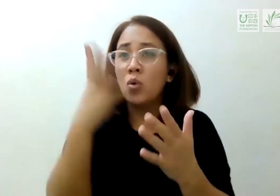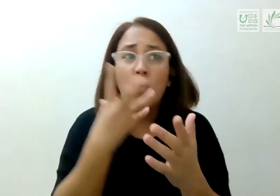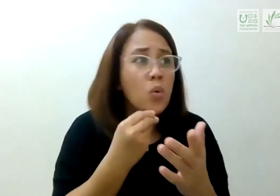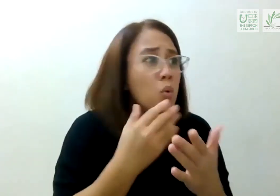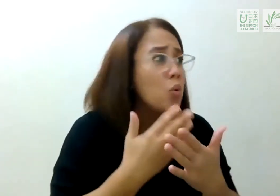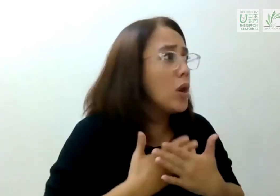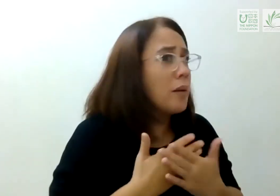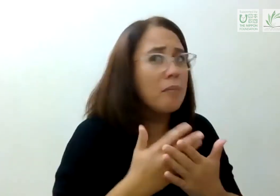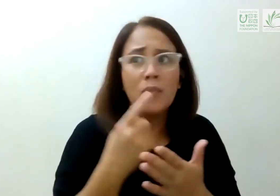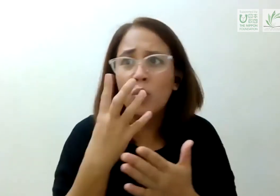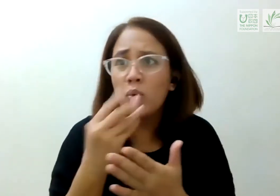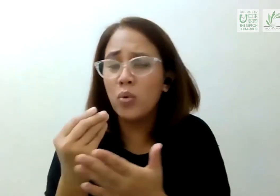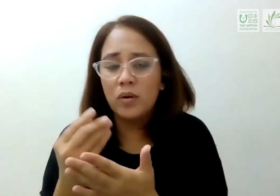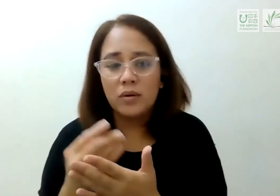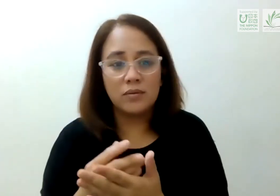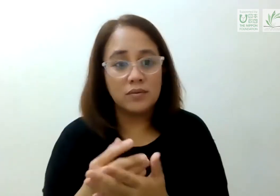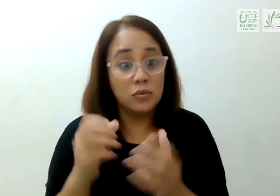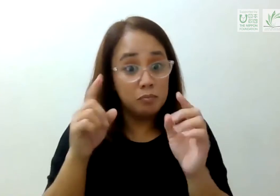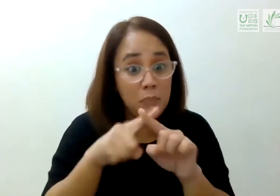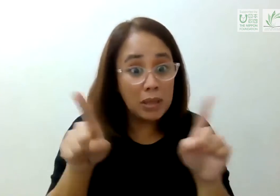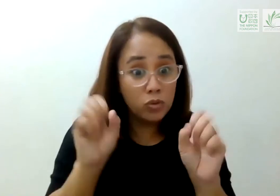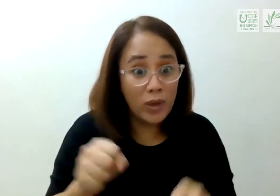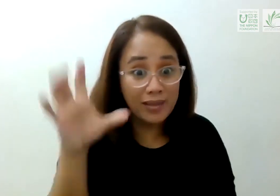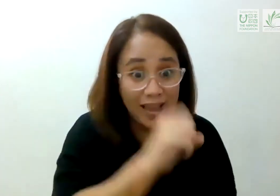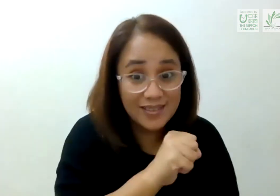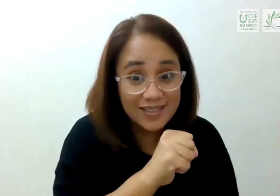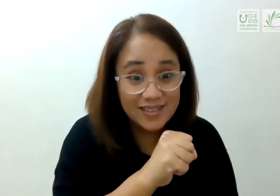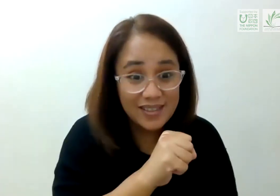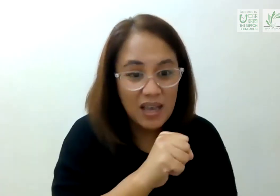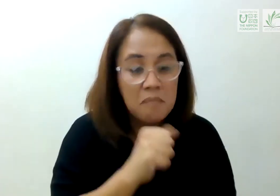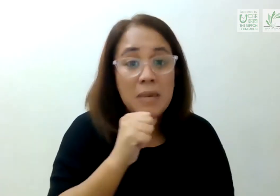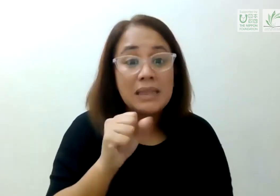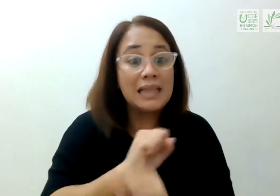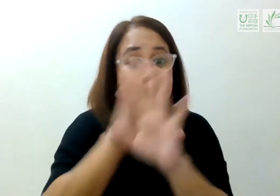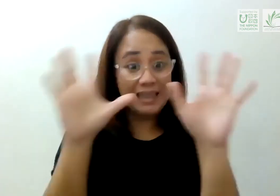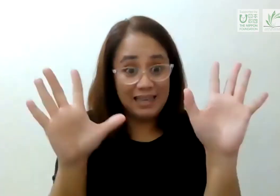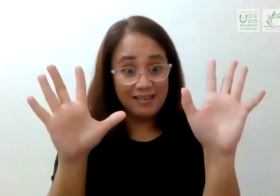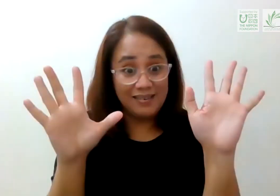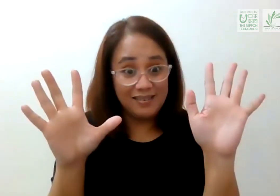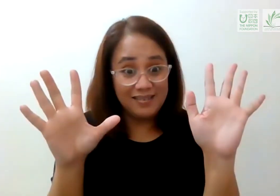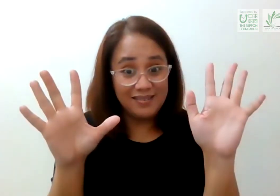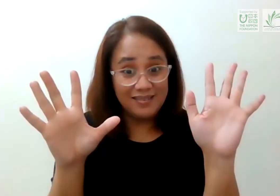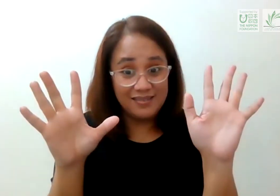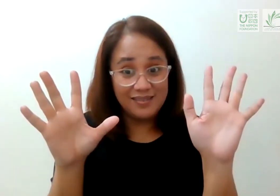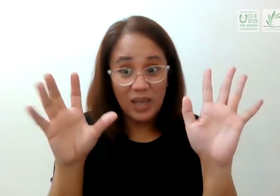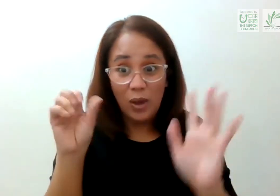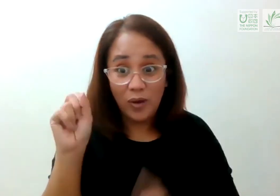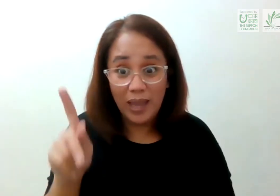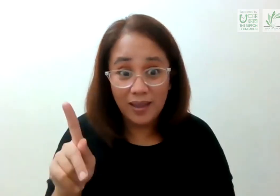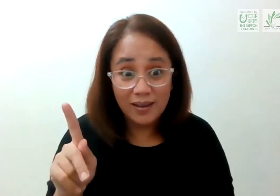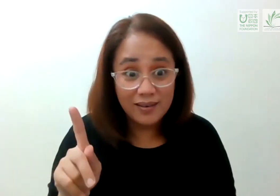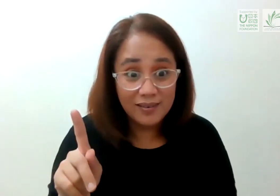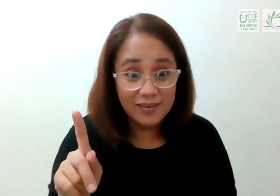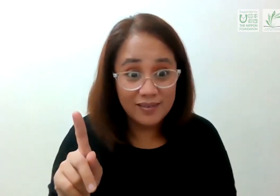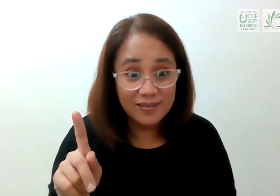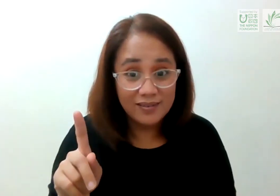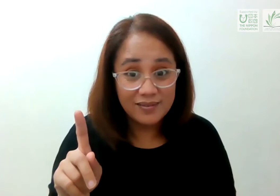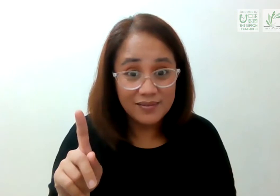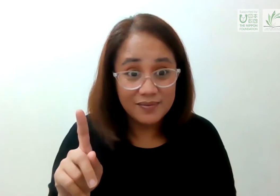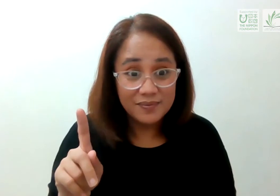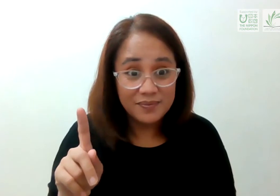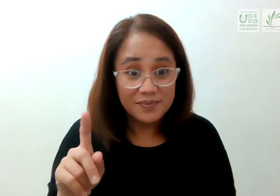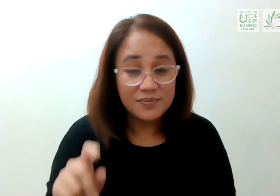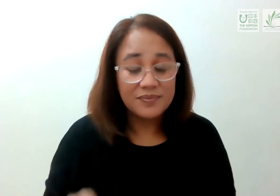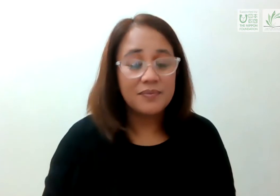you can guess, but it's not so clear. Okay? Yeah. So